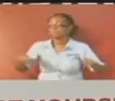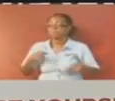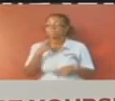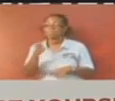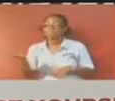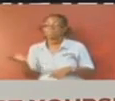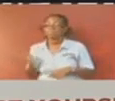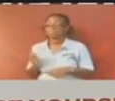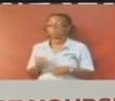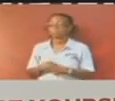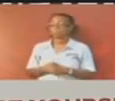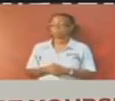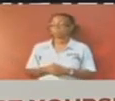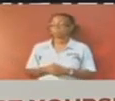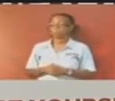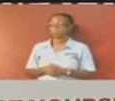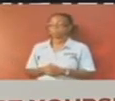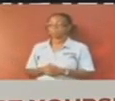I just want to reiterate